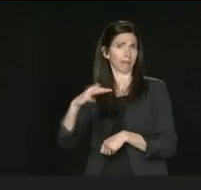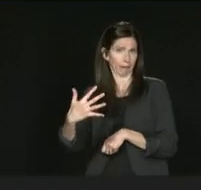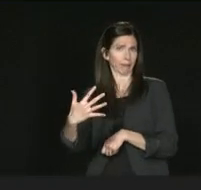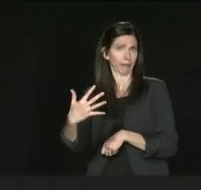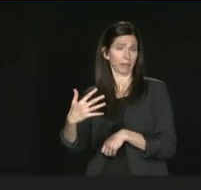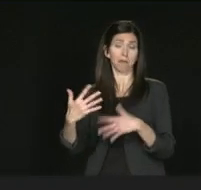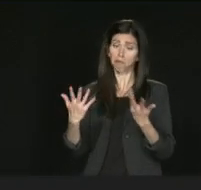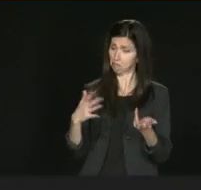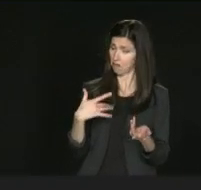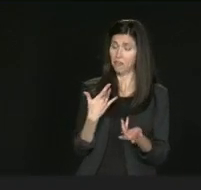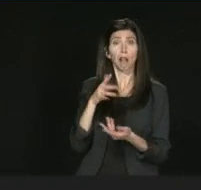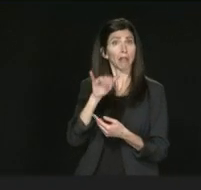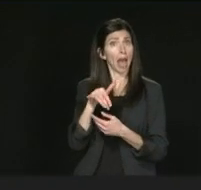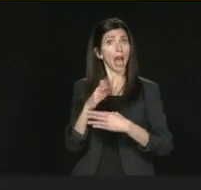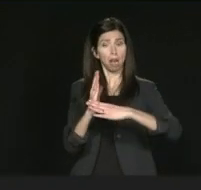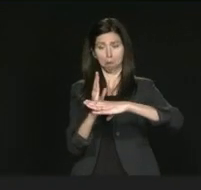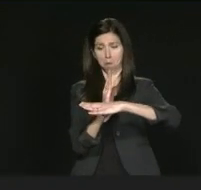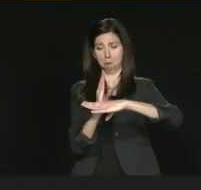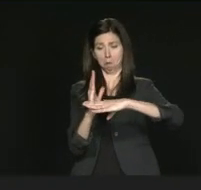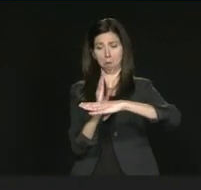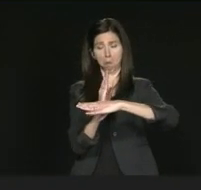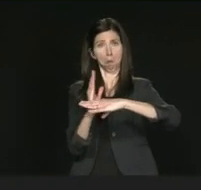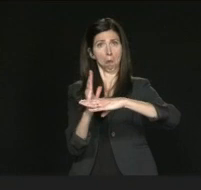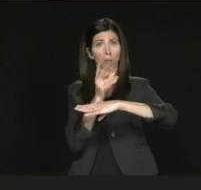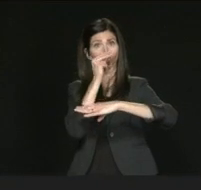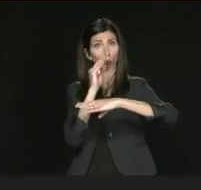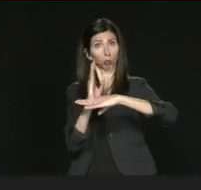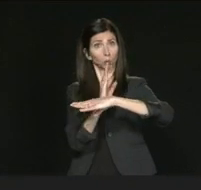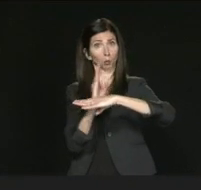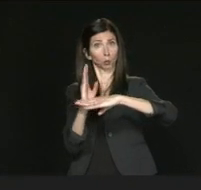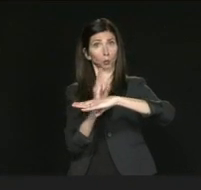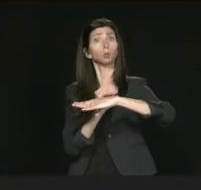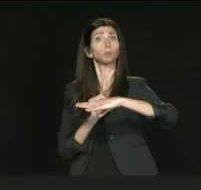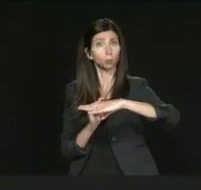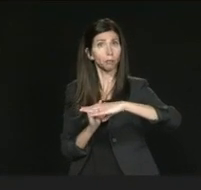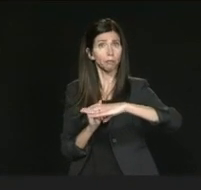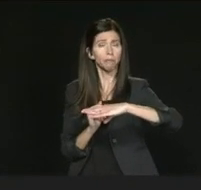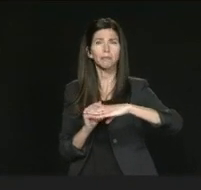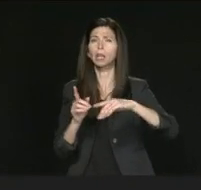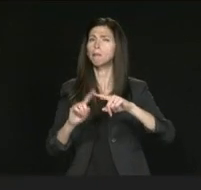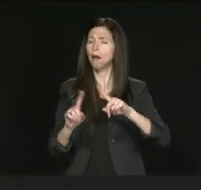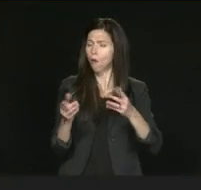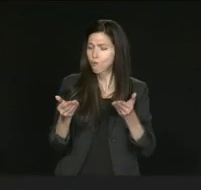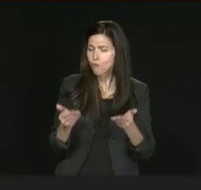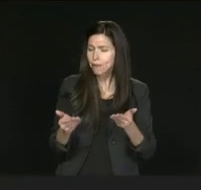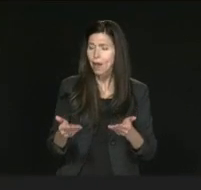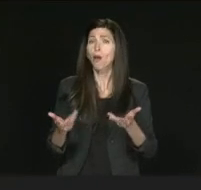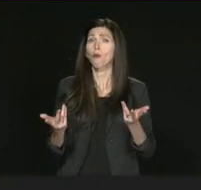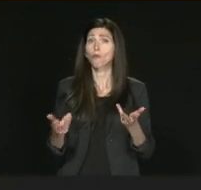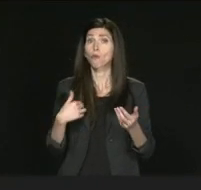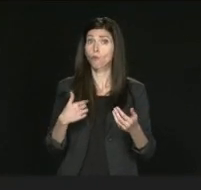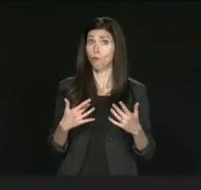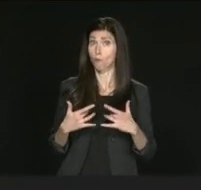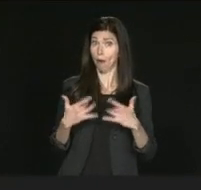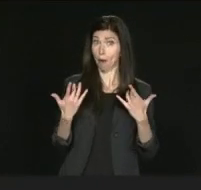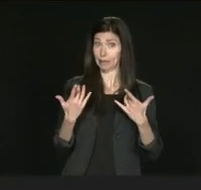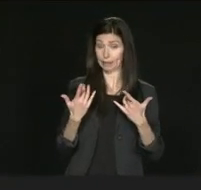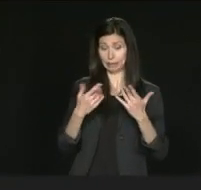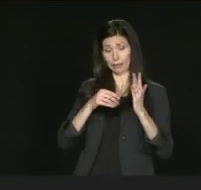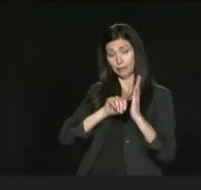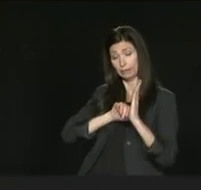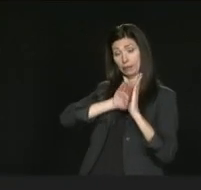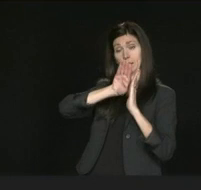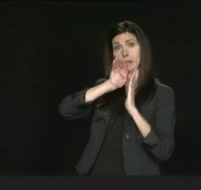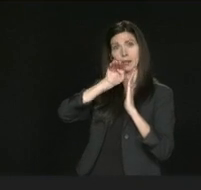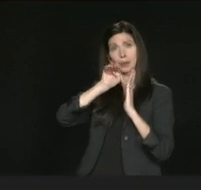deaths. So what I think is happening is that the epidemic is actually still slowing down. So the number of new cases, yes, we will see